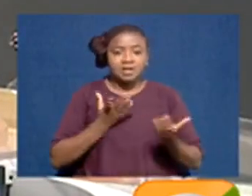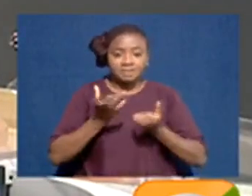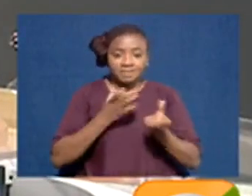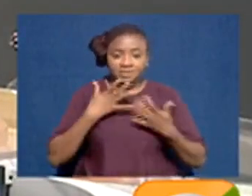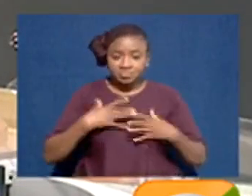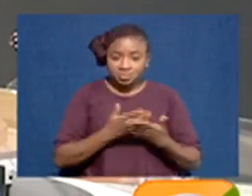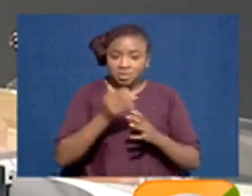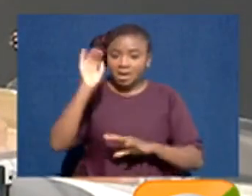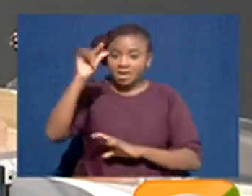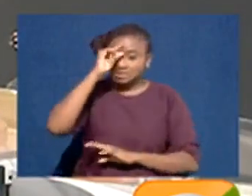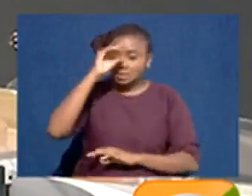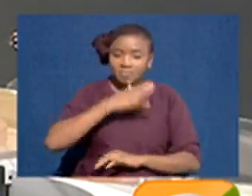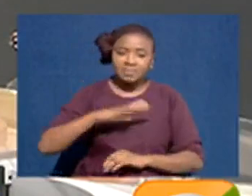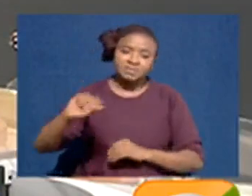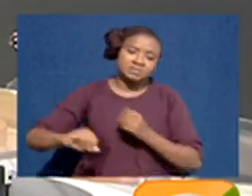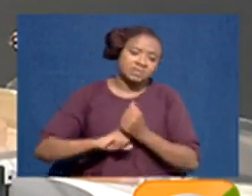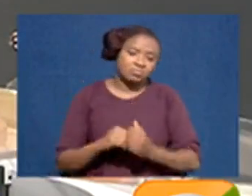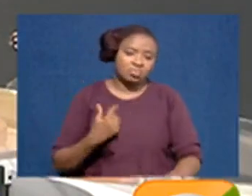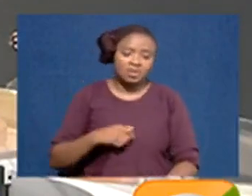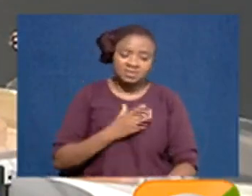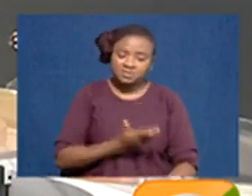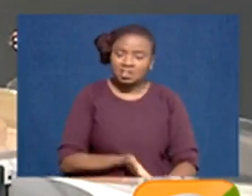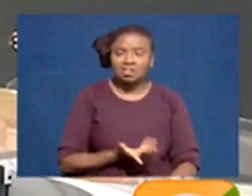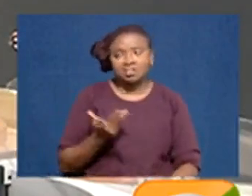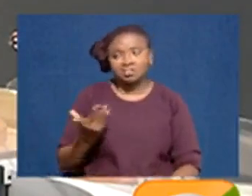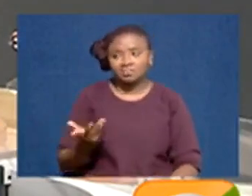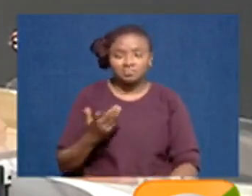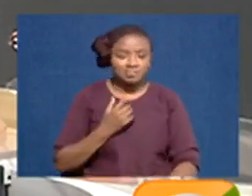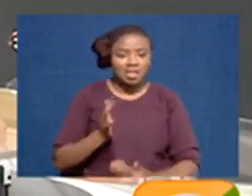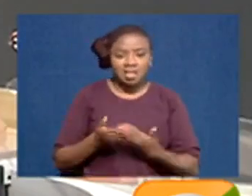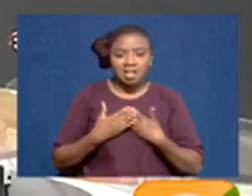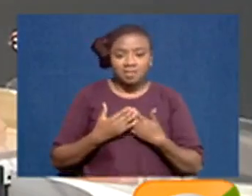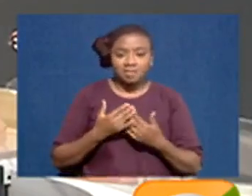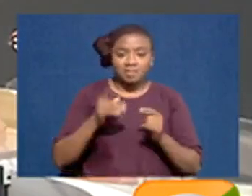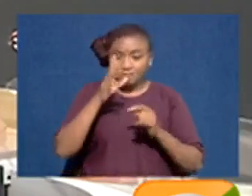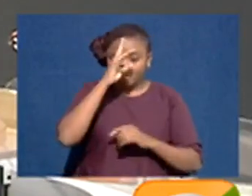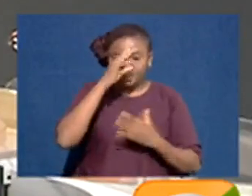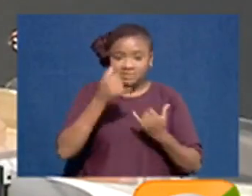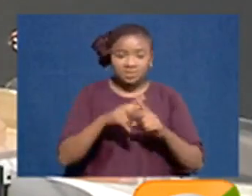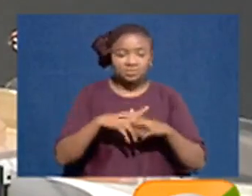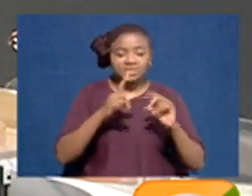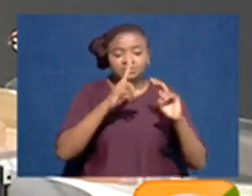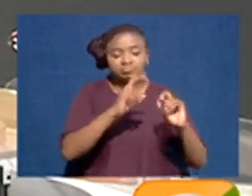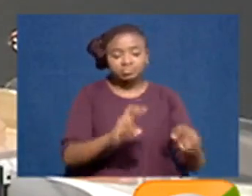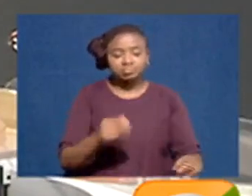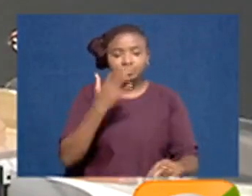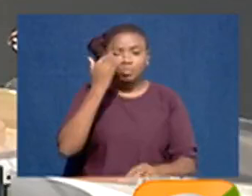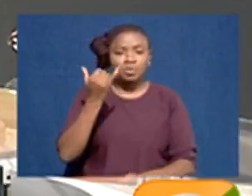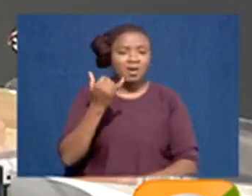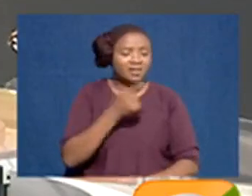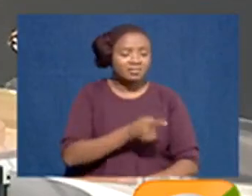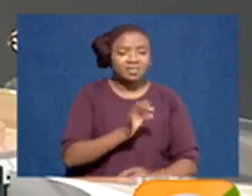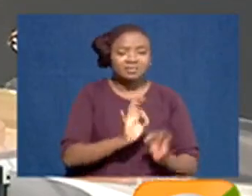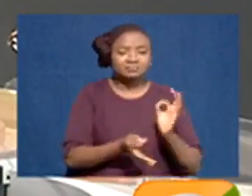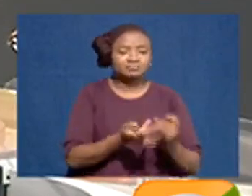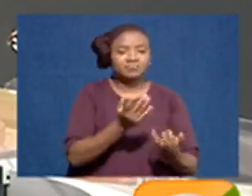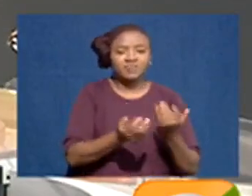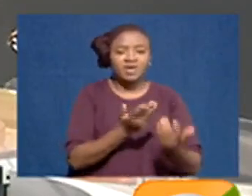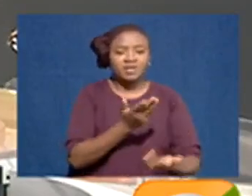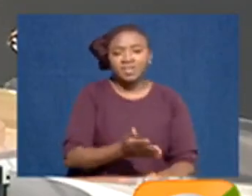on government to cushion them after the fire incident. And as Chrispine Otieno now reports, police have launched investigation to ascertain the cause of the fire.